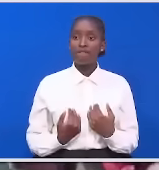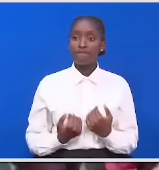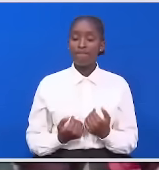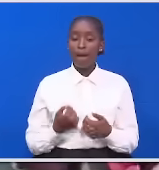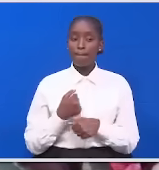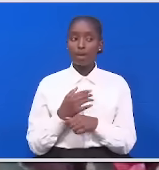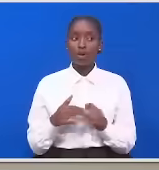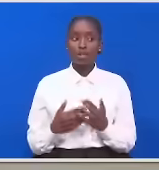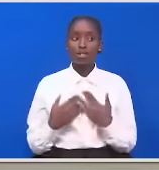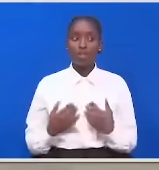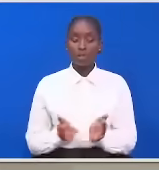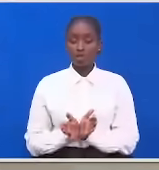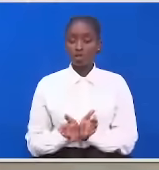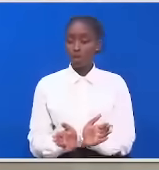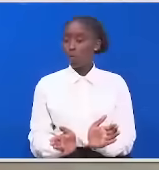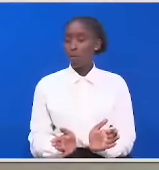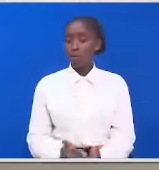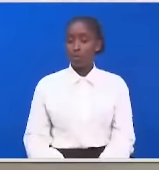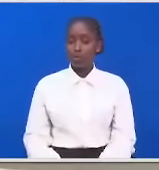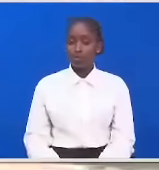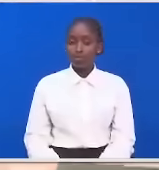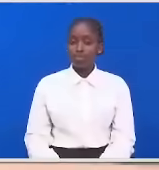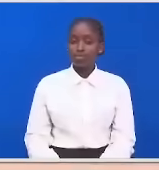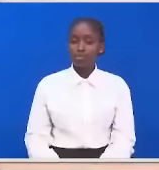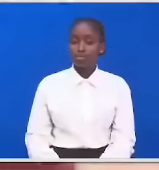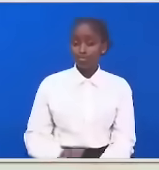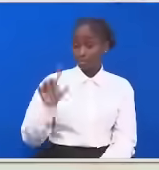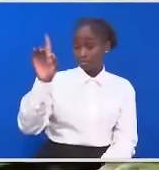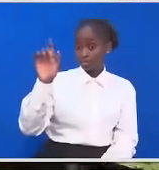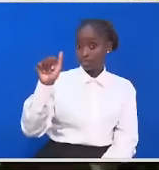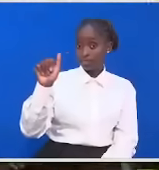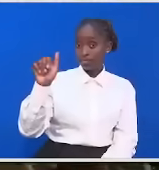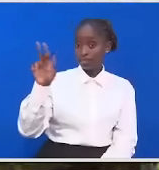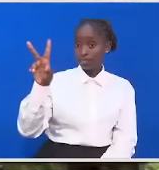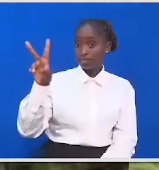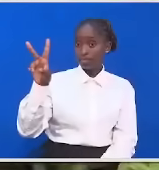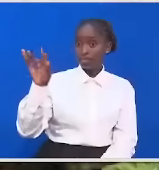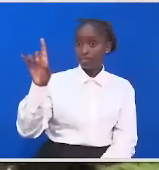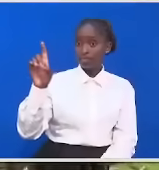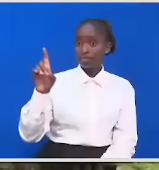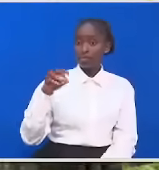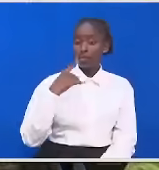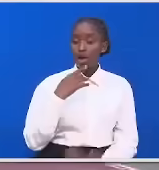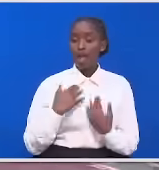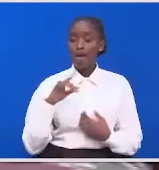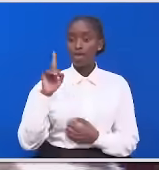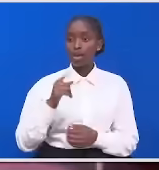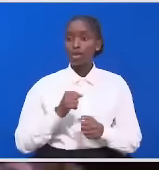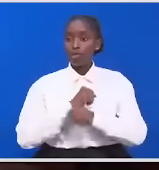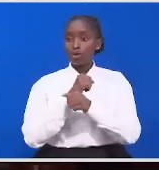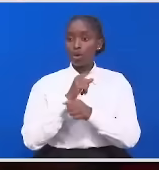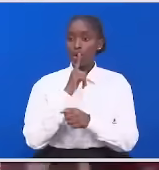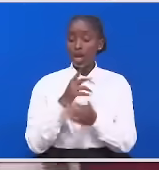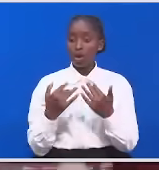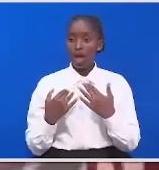generalization and insults. Yeah. David Maina, once a fierce protector of order, now faces a